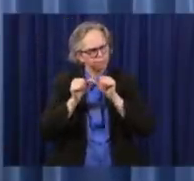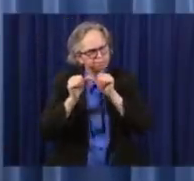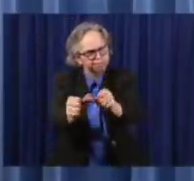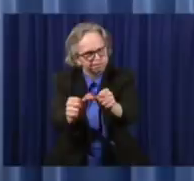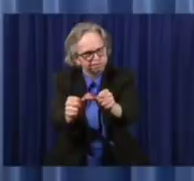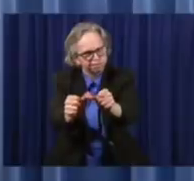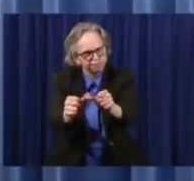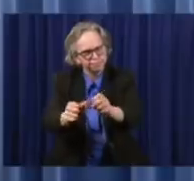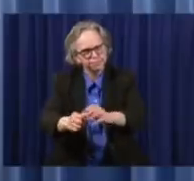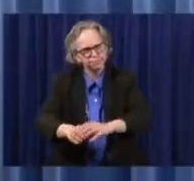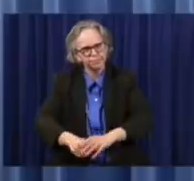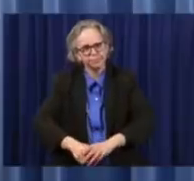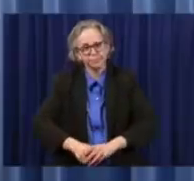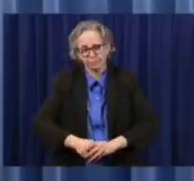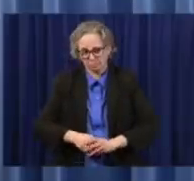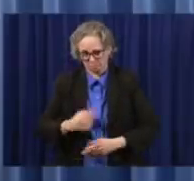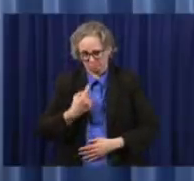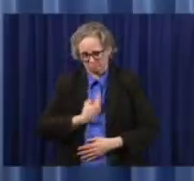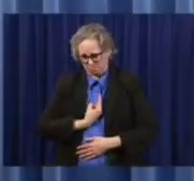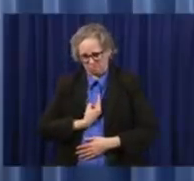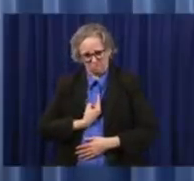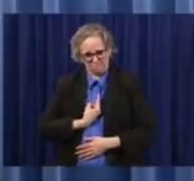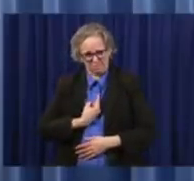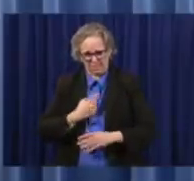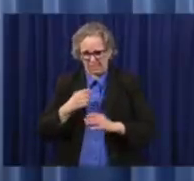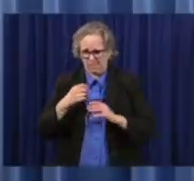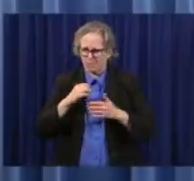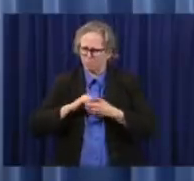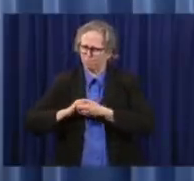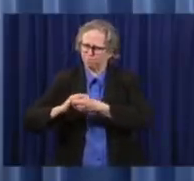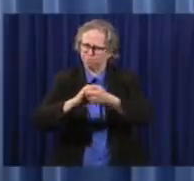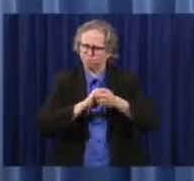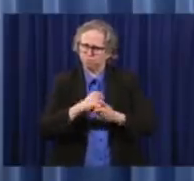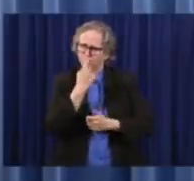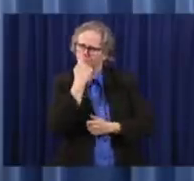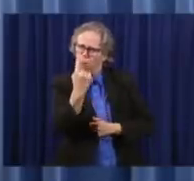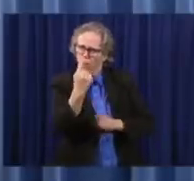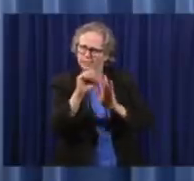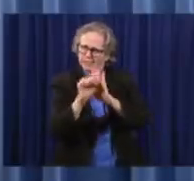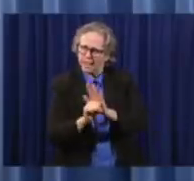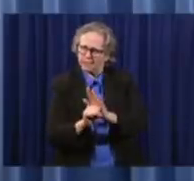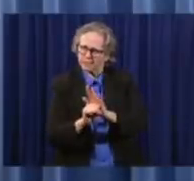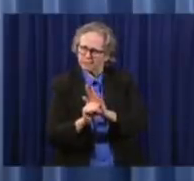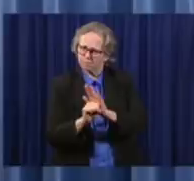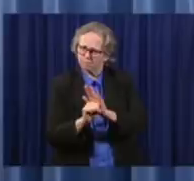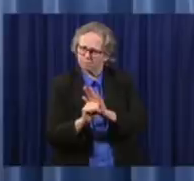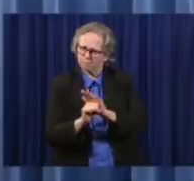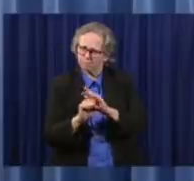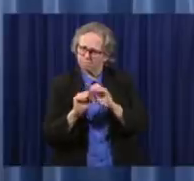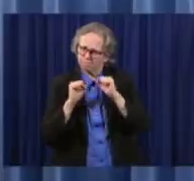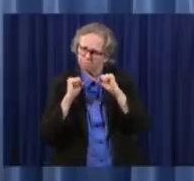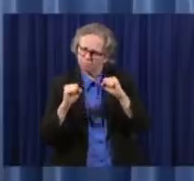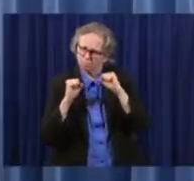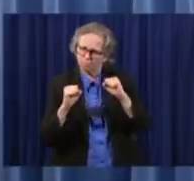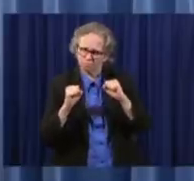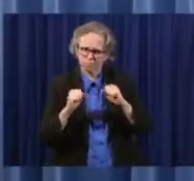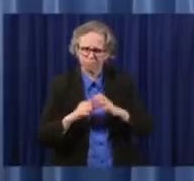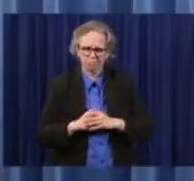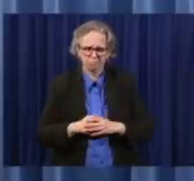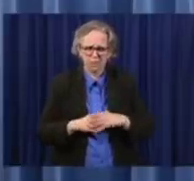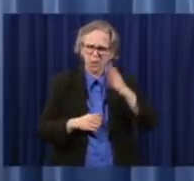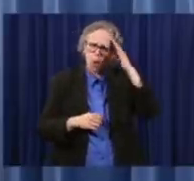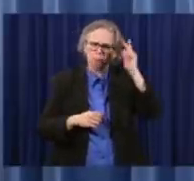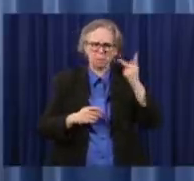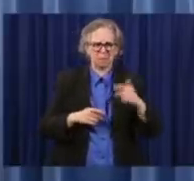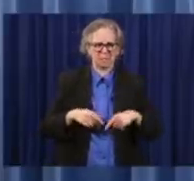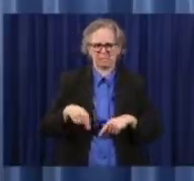We are one state. Look, I know some folks have suggested, well, if we take this county and the